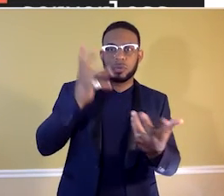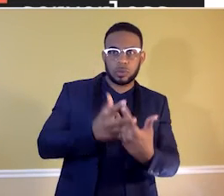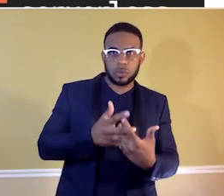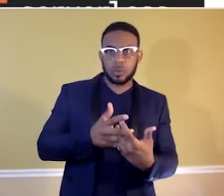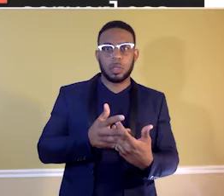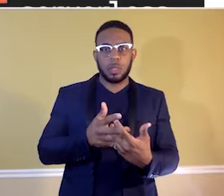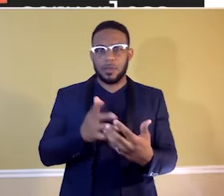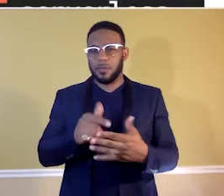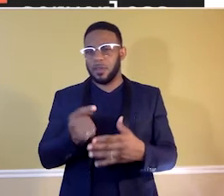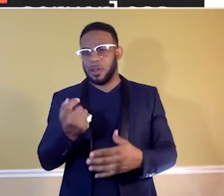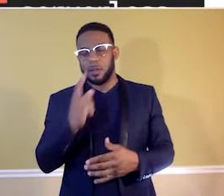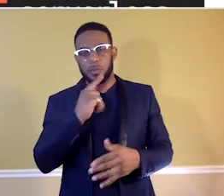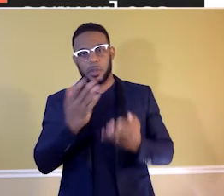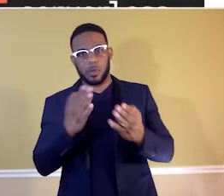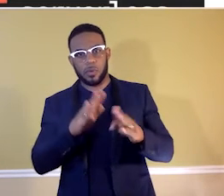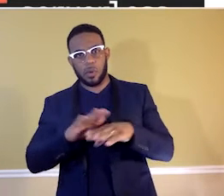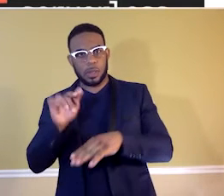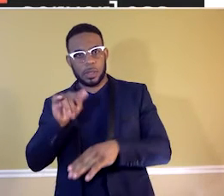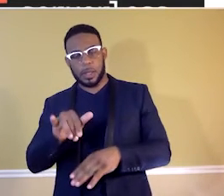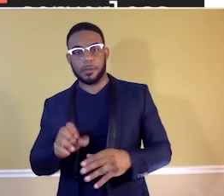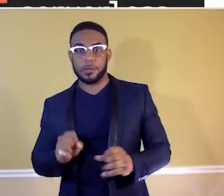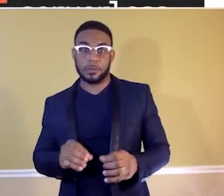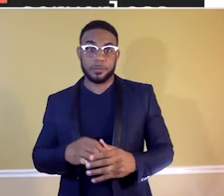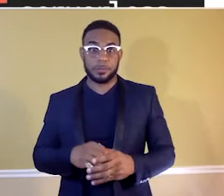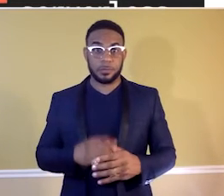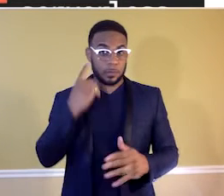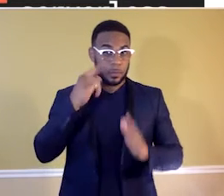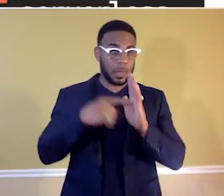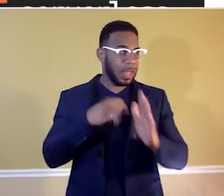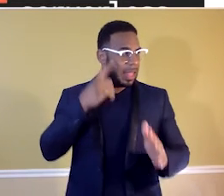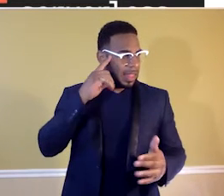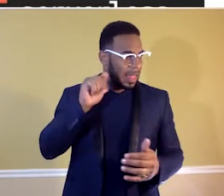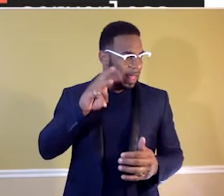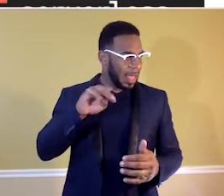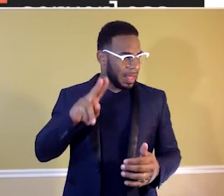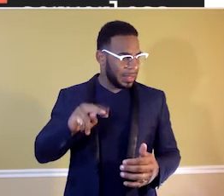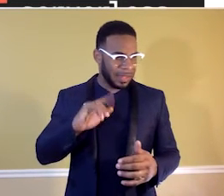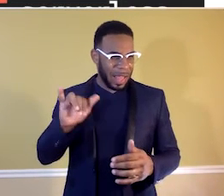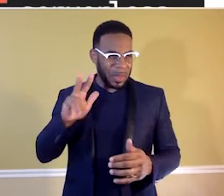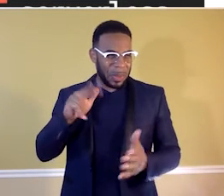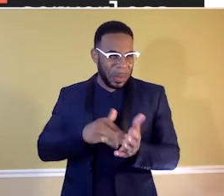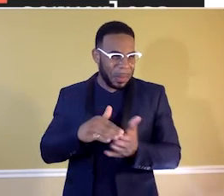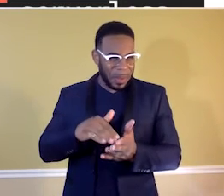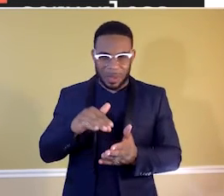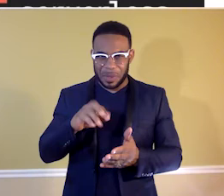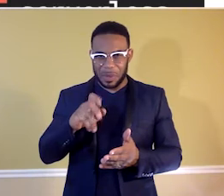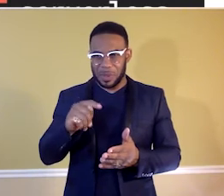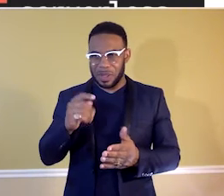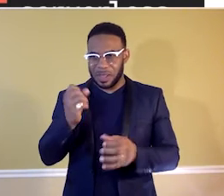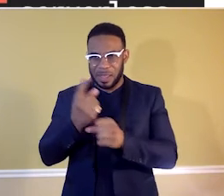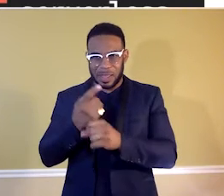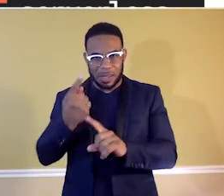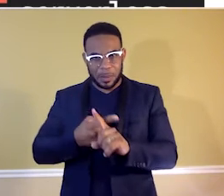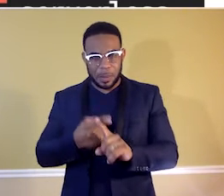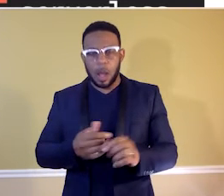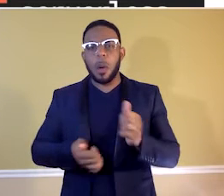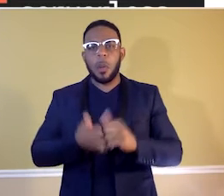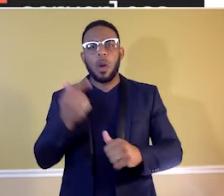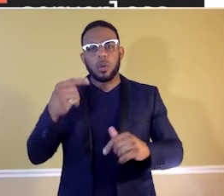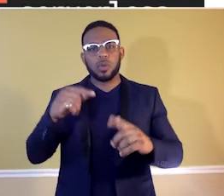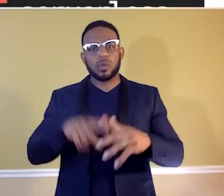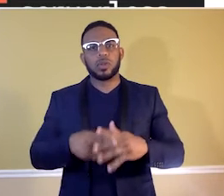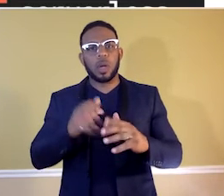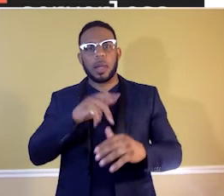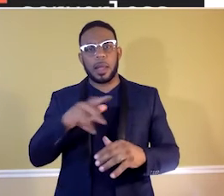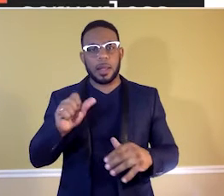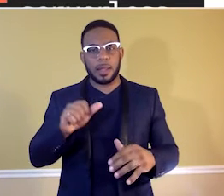it's very little with these serverless platforms. So, for example, I think Amazon's like 3 million requests free each month, and most of these starter apps aren't